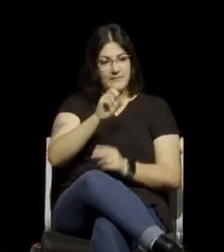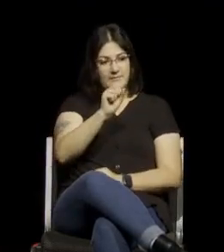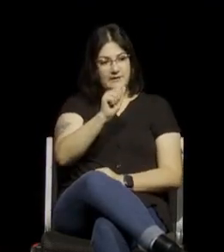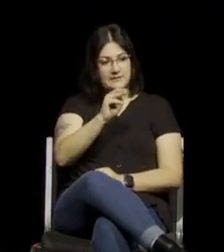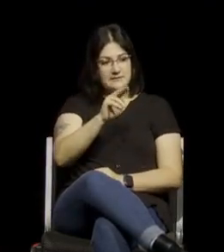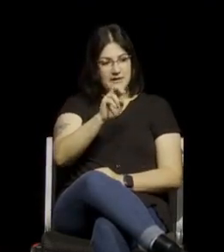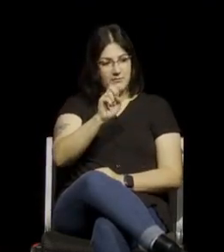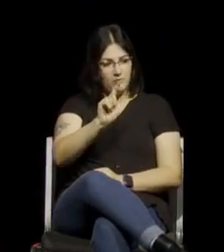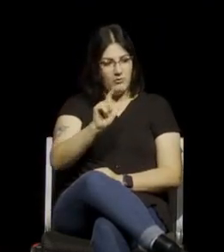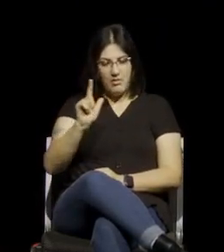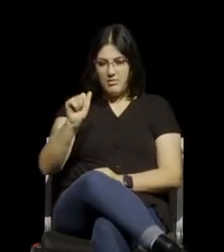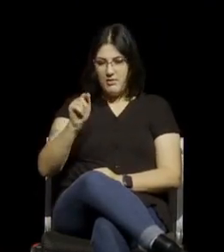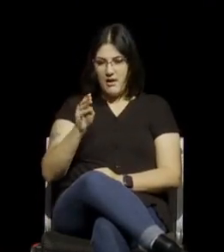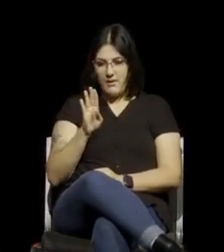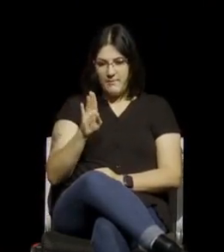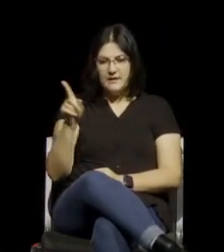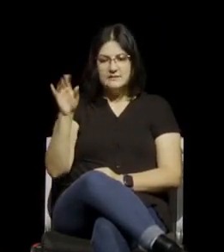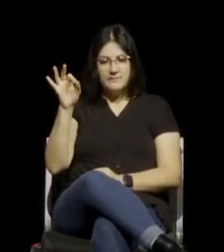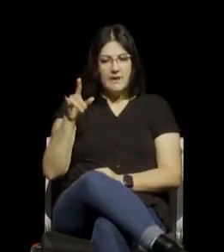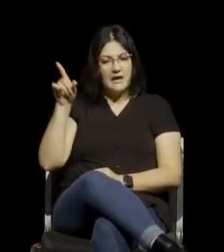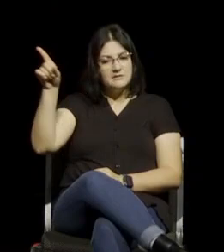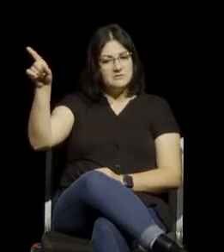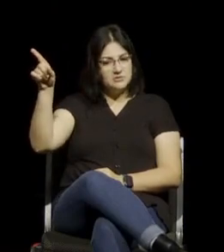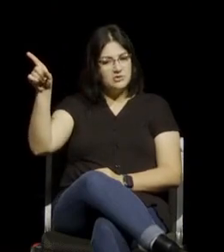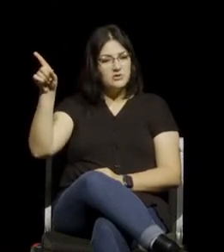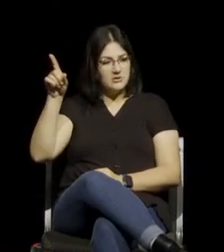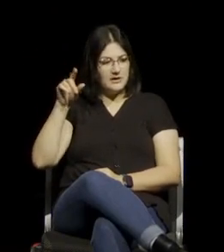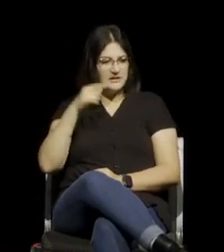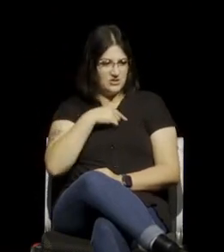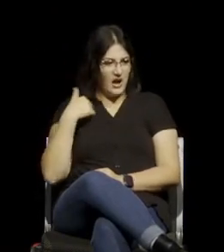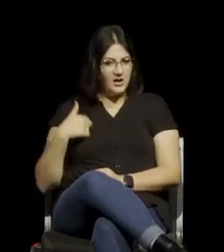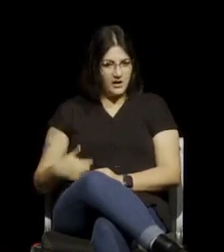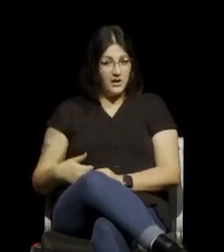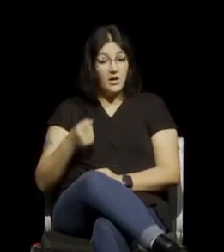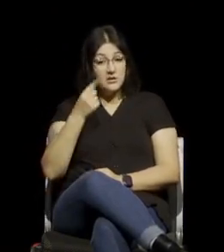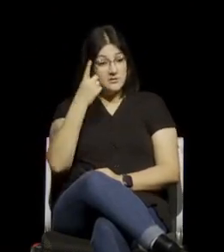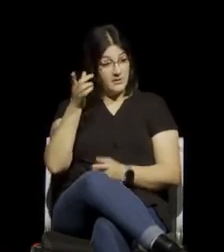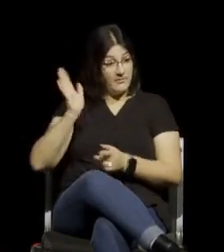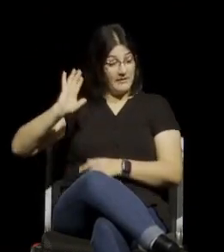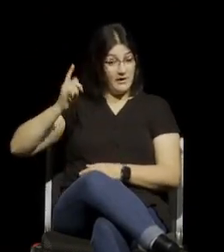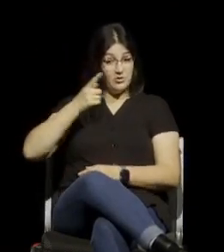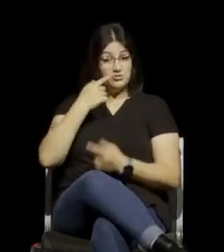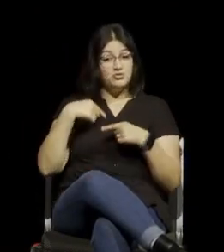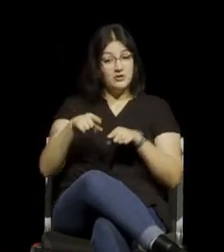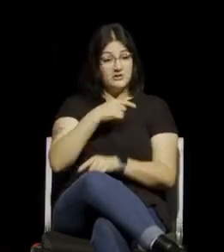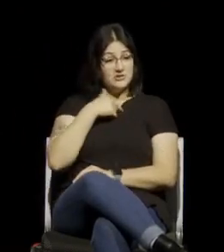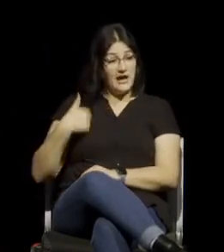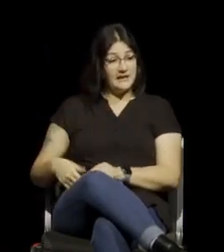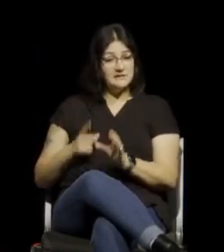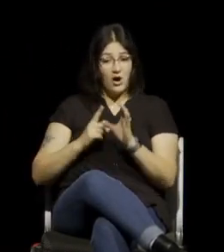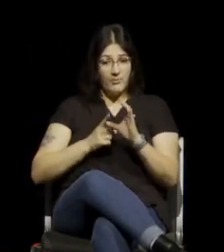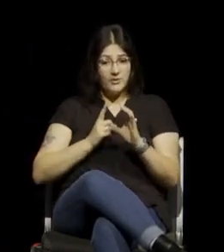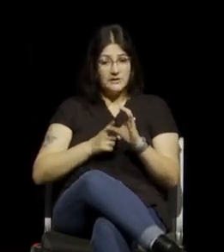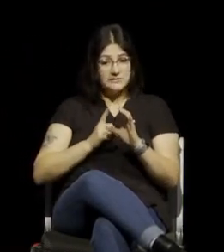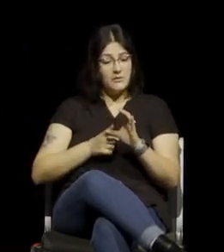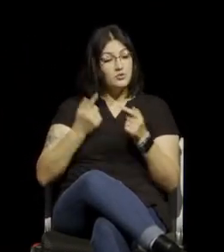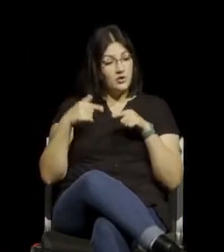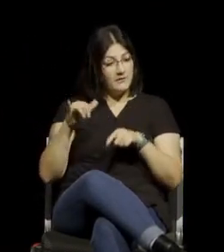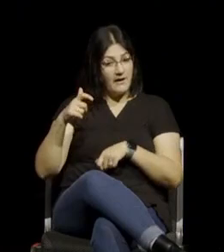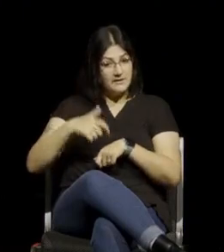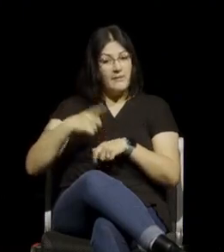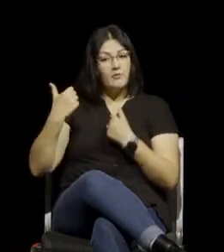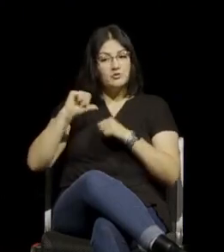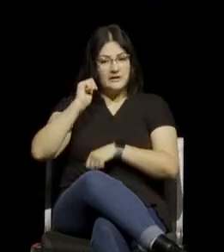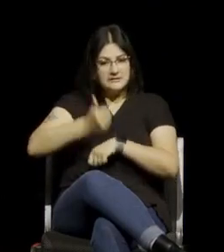He's a pastor in a church in China. And during Chinese communism, when it really took root, they were trying to establish